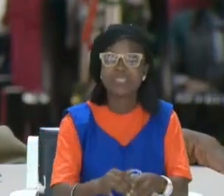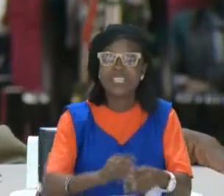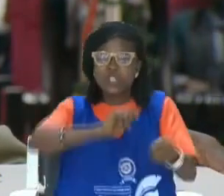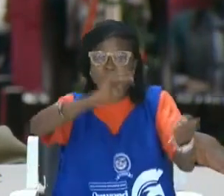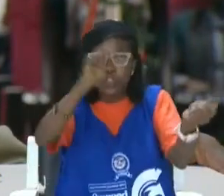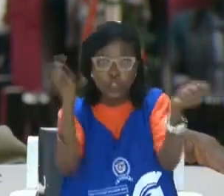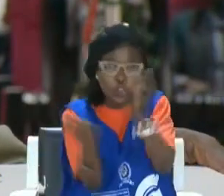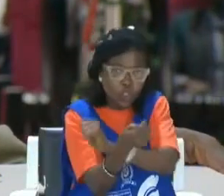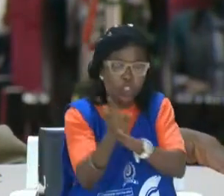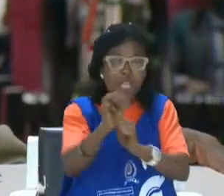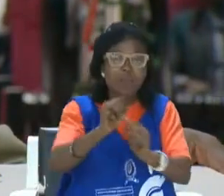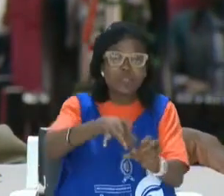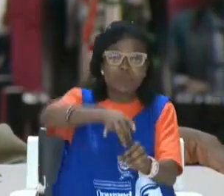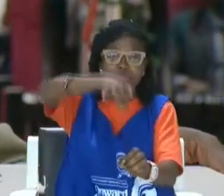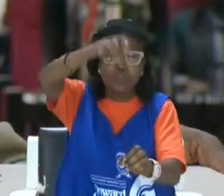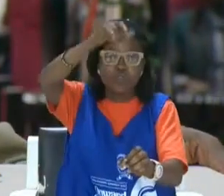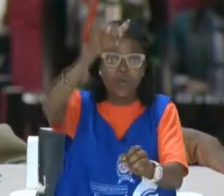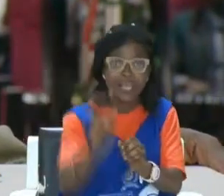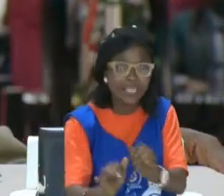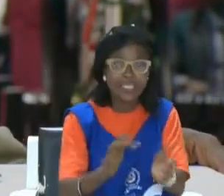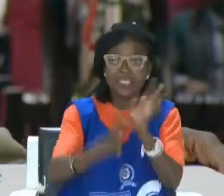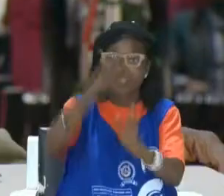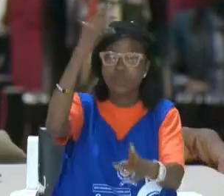change them spiritually,